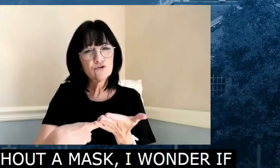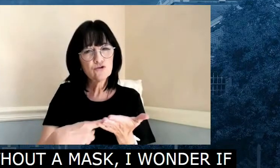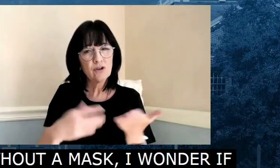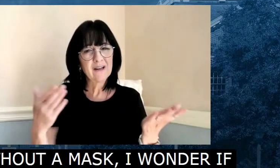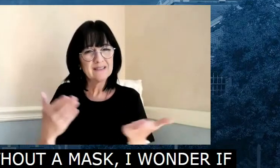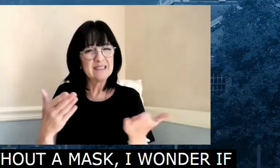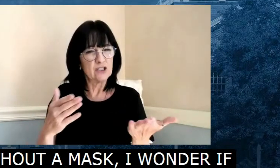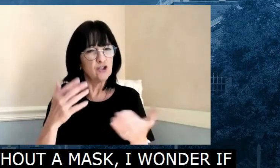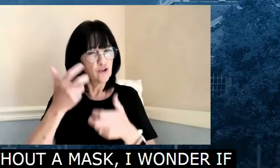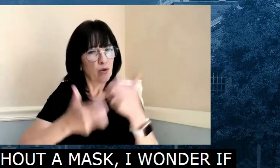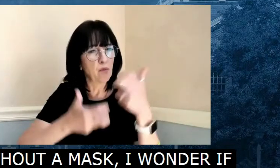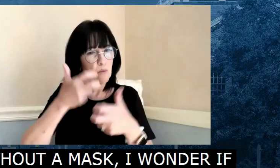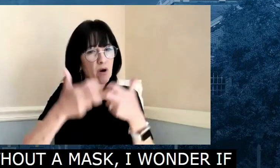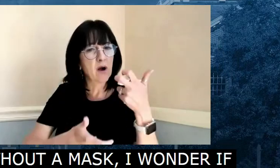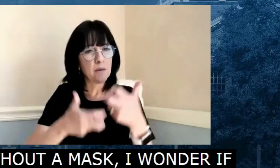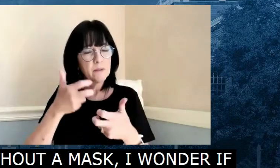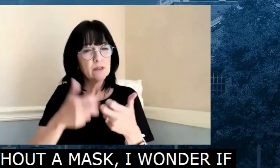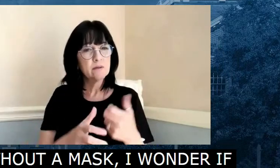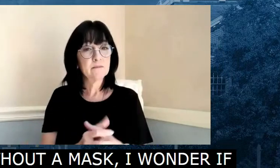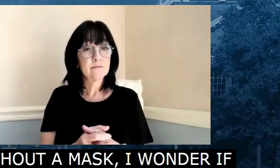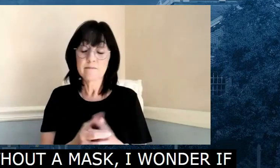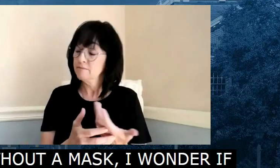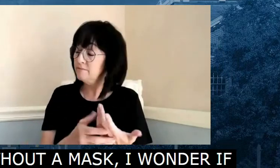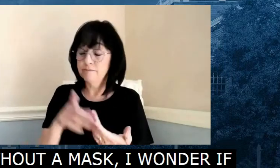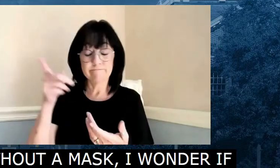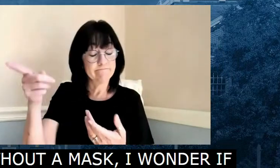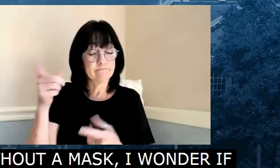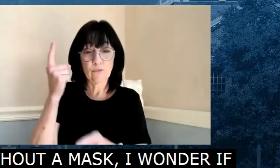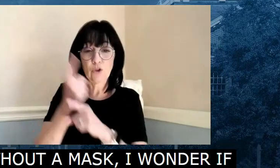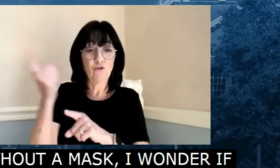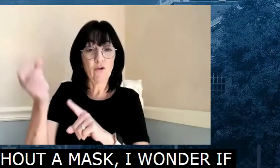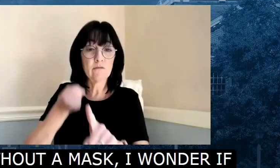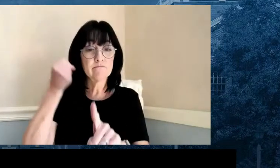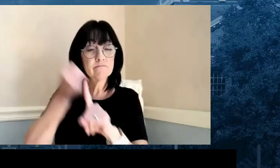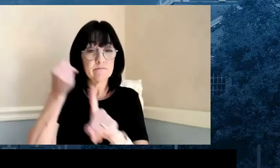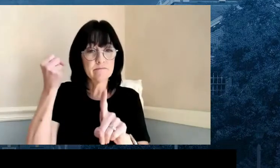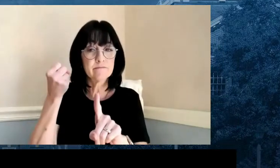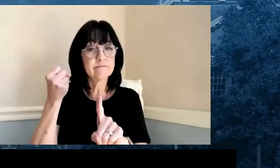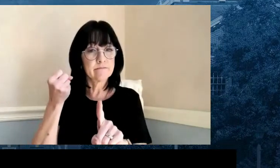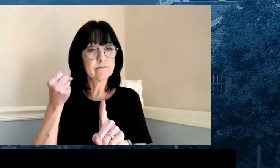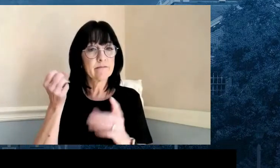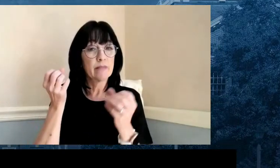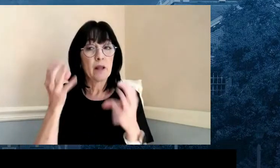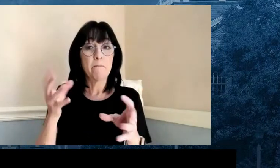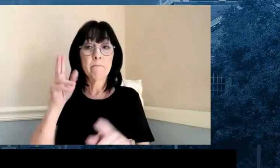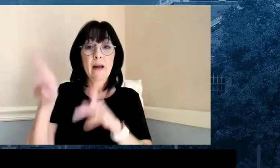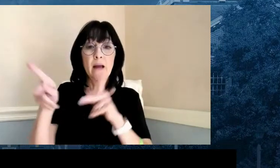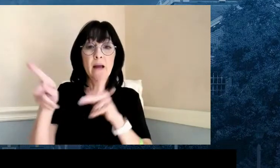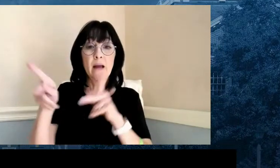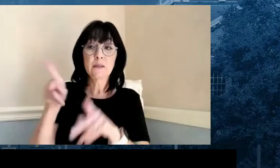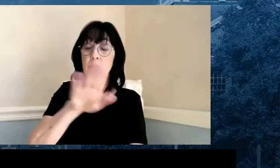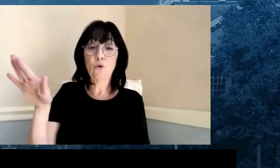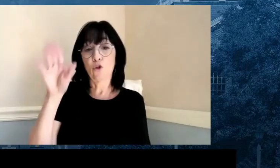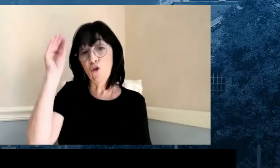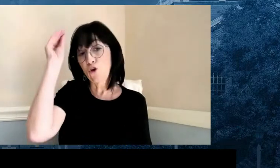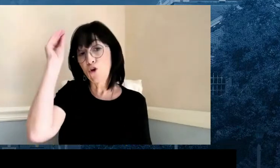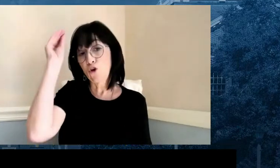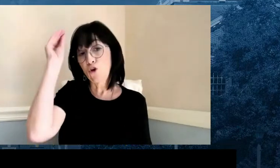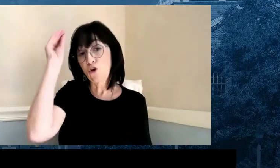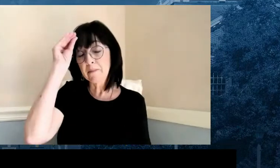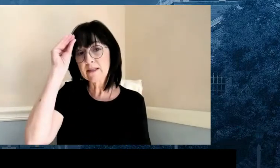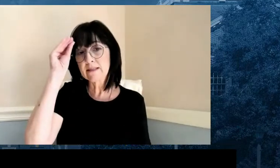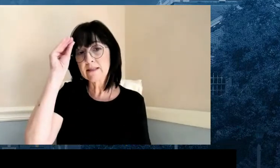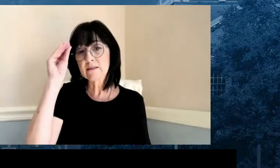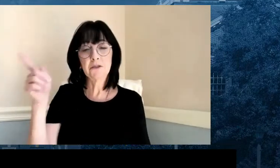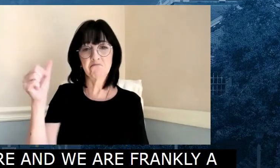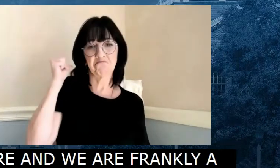creates. The nail on the head with respect to the dynamic there, and we are frankly a little frustrated. We've